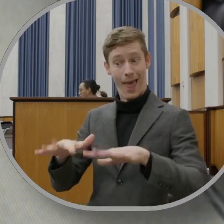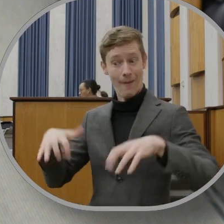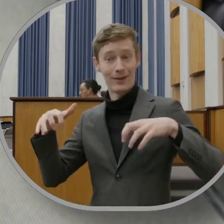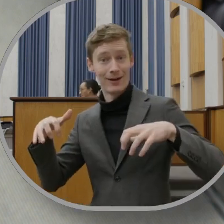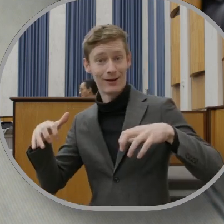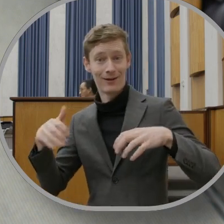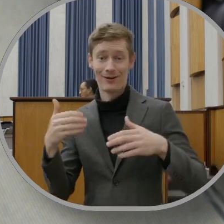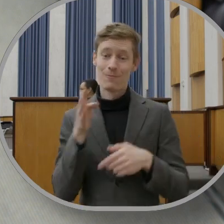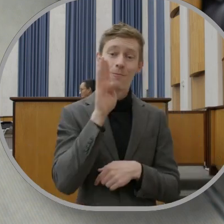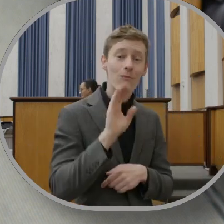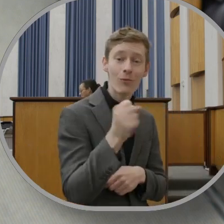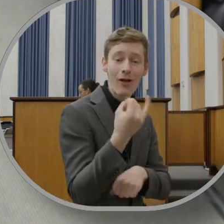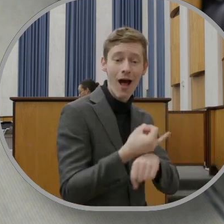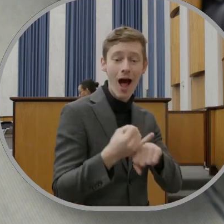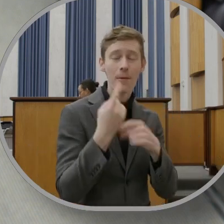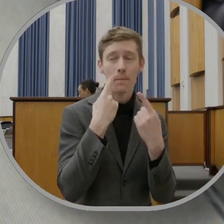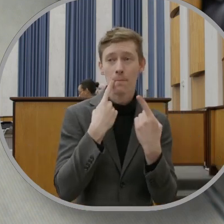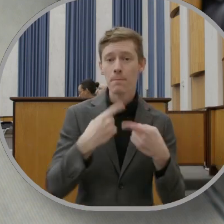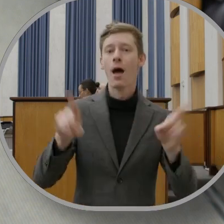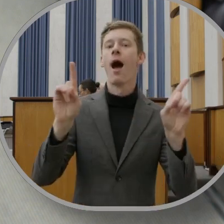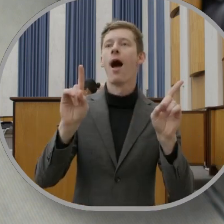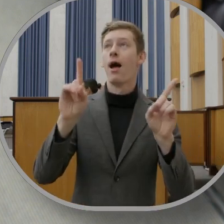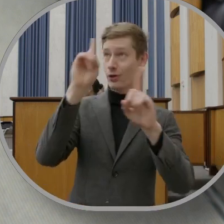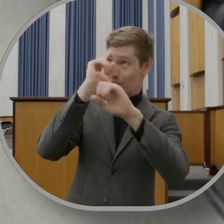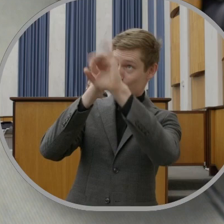that master plan finally to life.